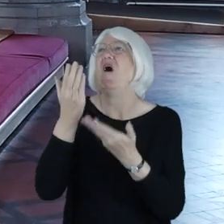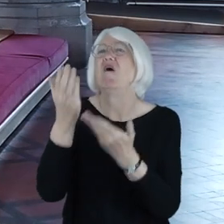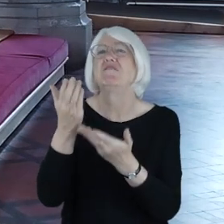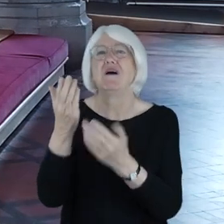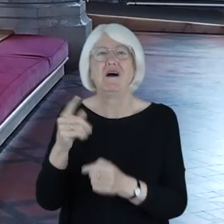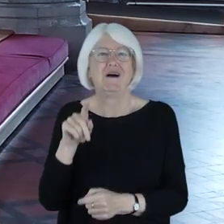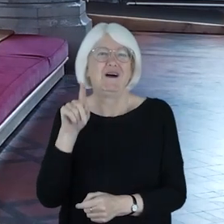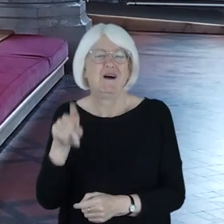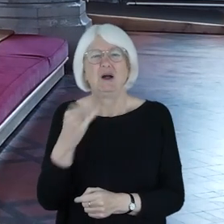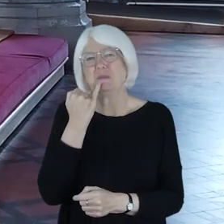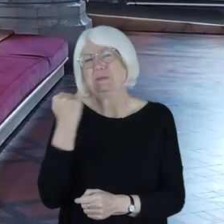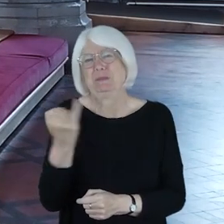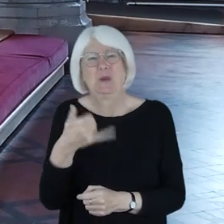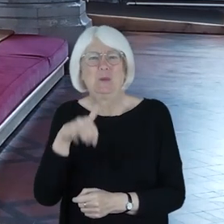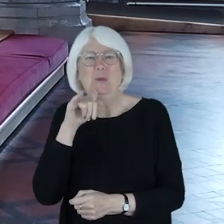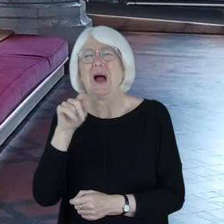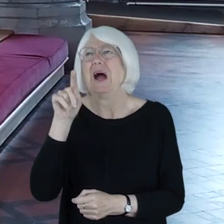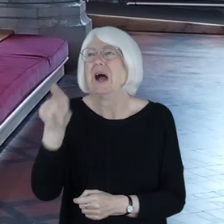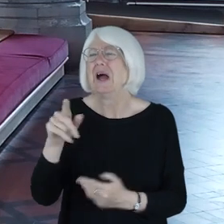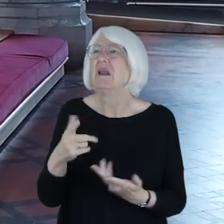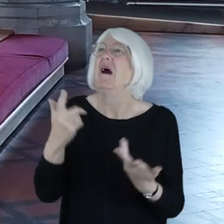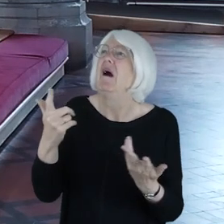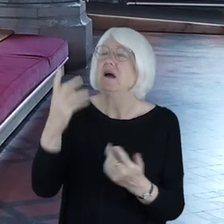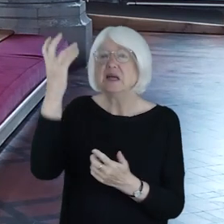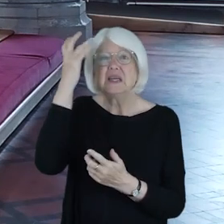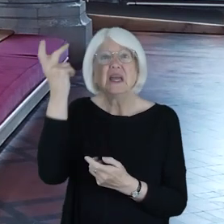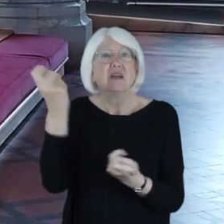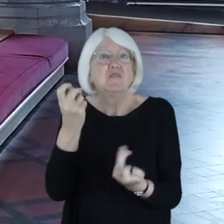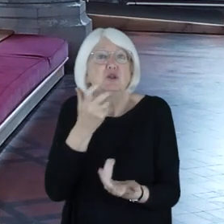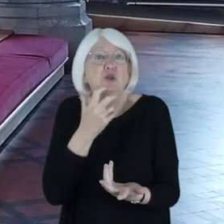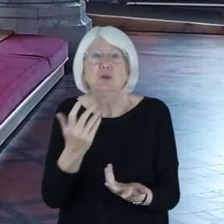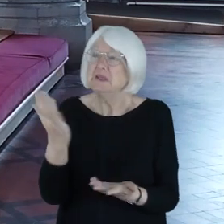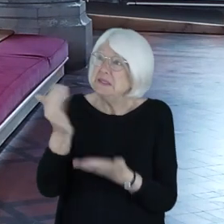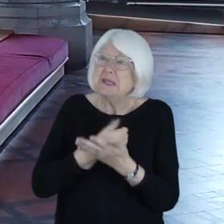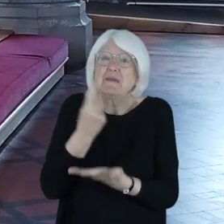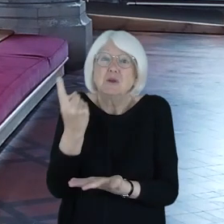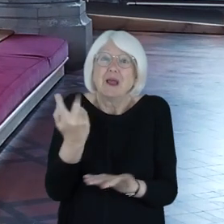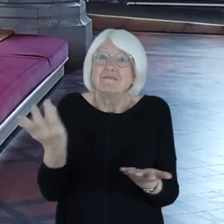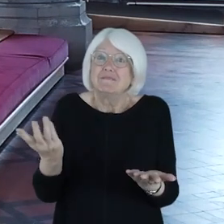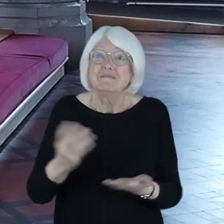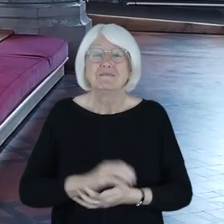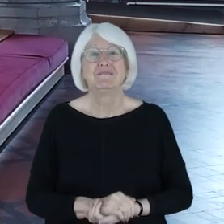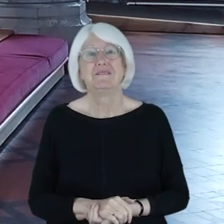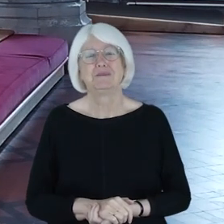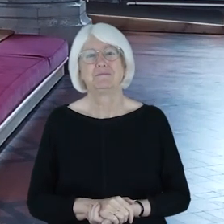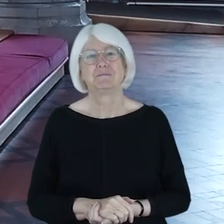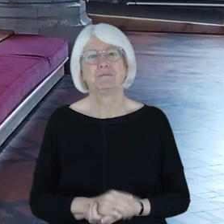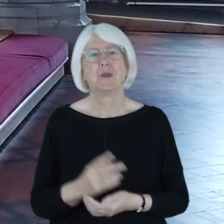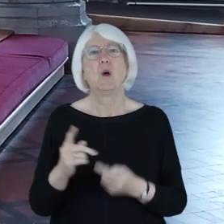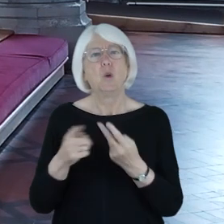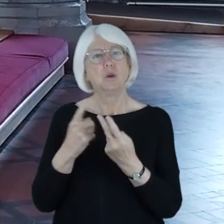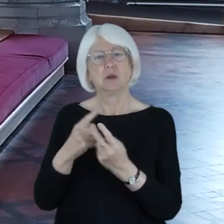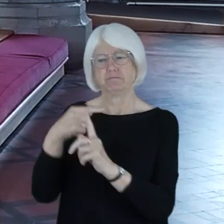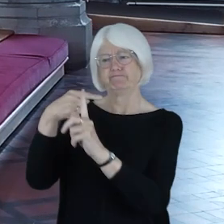offering himself wine and saying, If you are the King of the Jews, save yourself. There was also